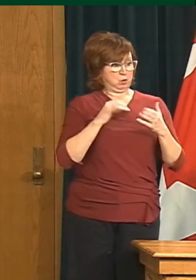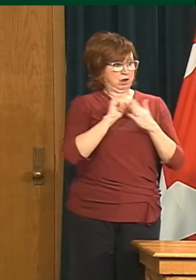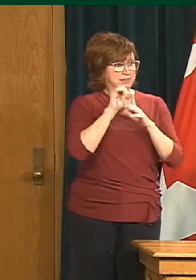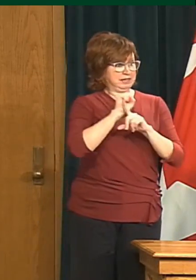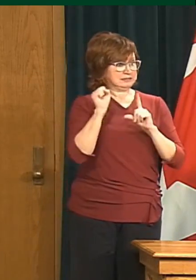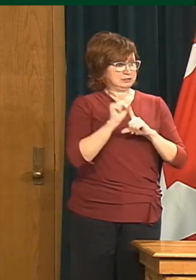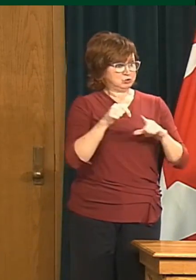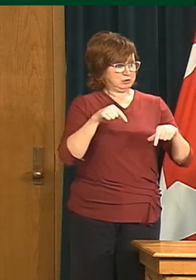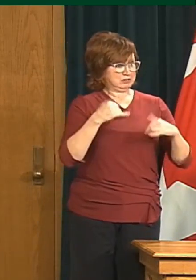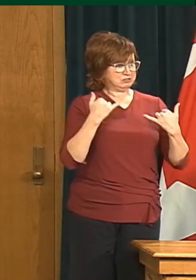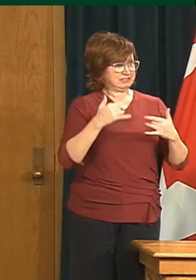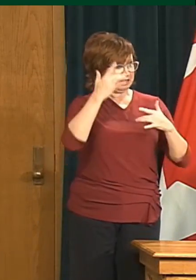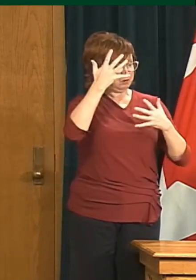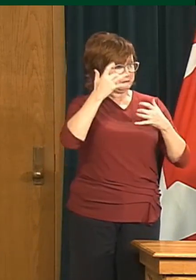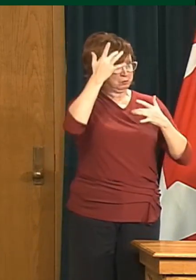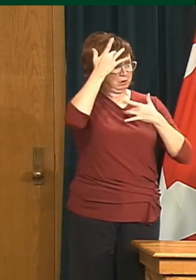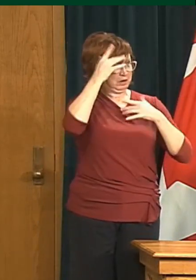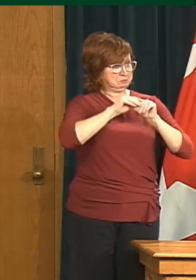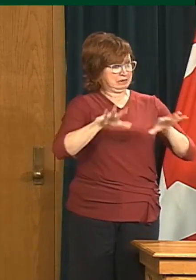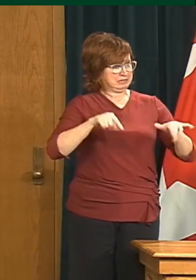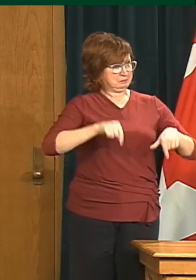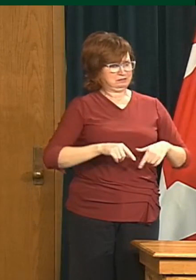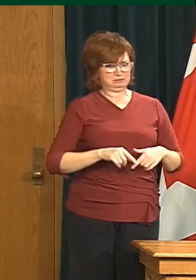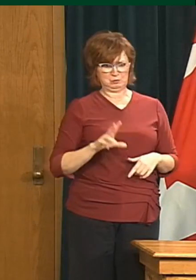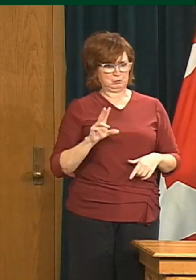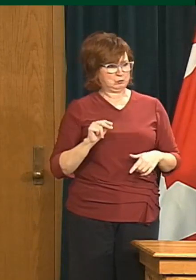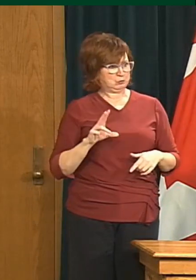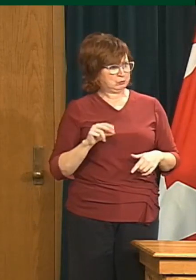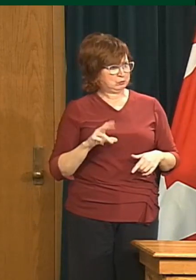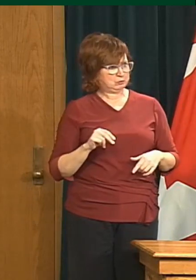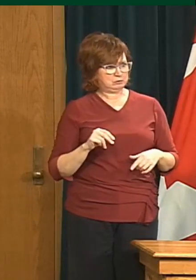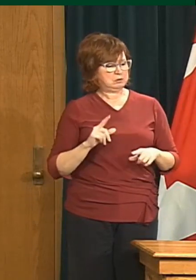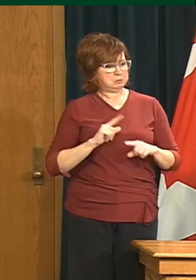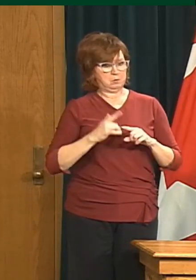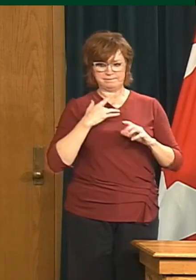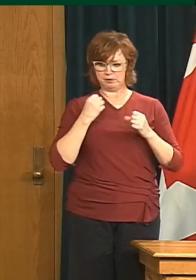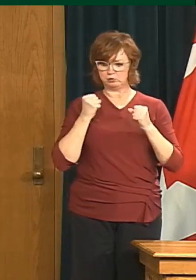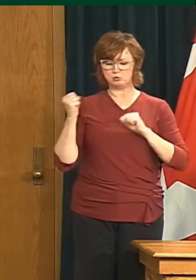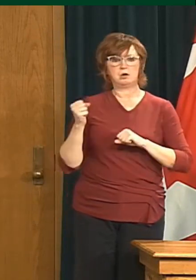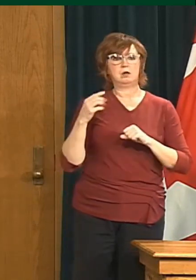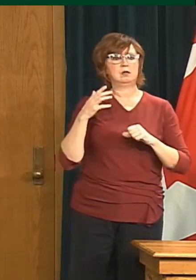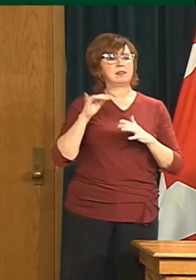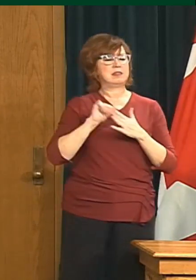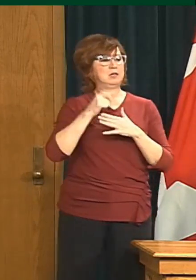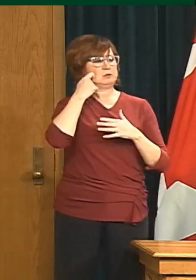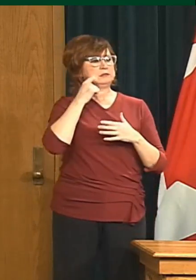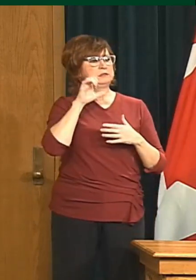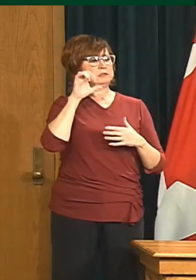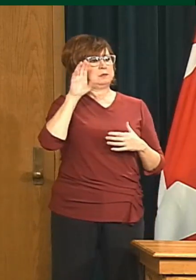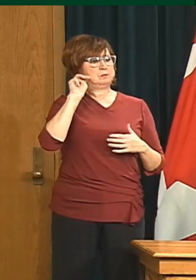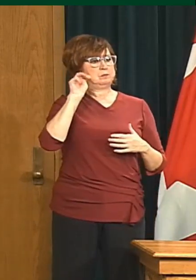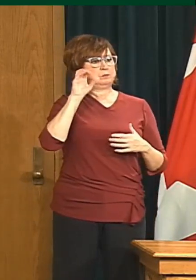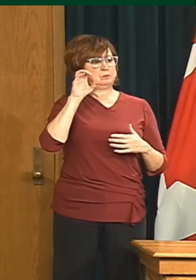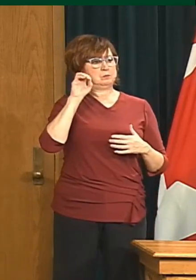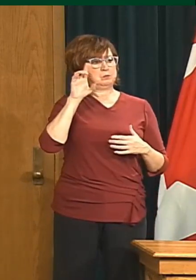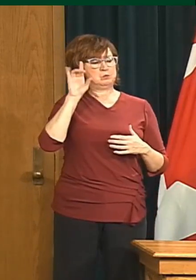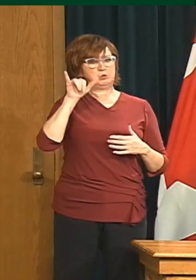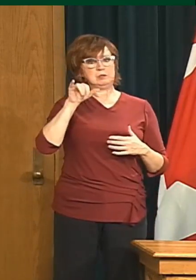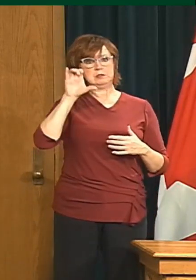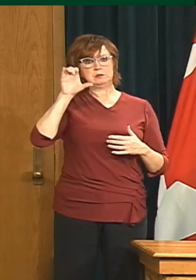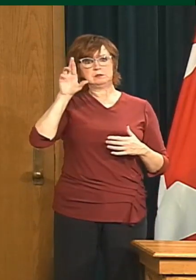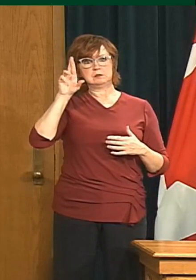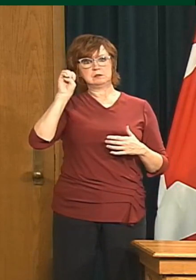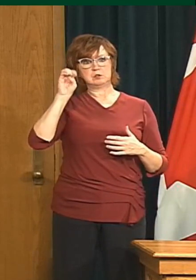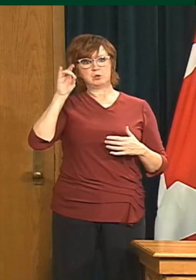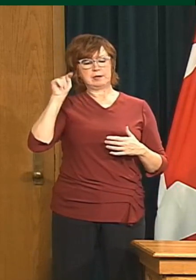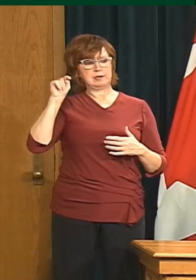going in, and that was recognized with, Moody's credit rating, that we just recently had that report, who also recognized that our debt to